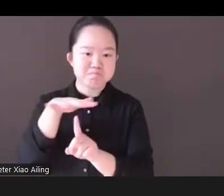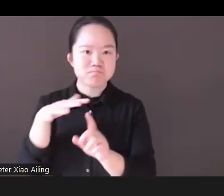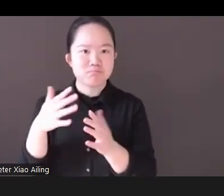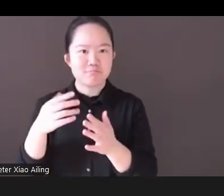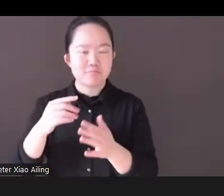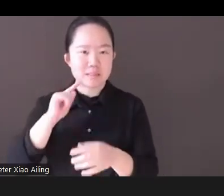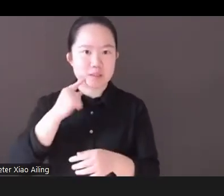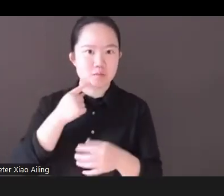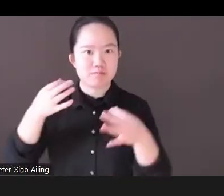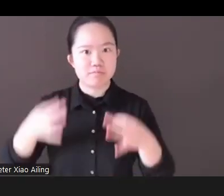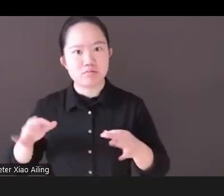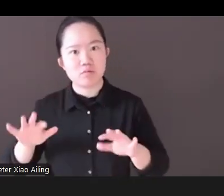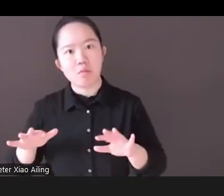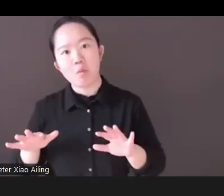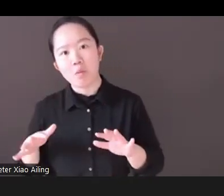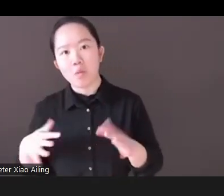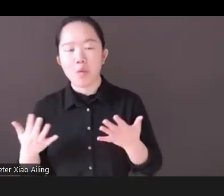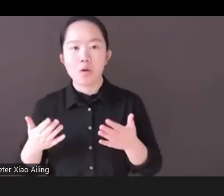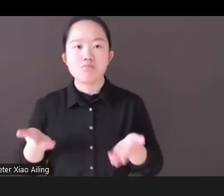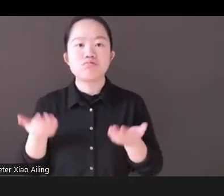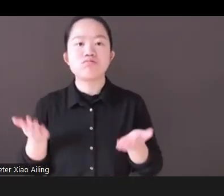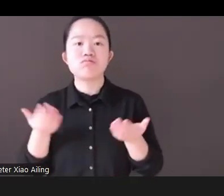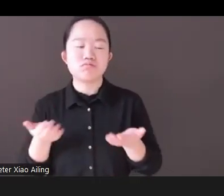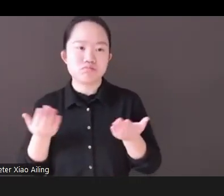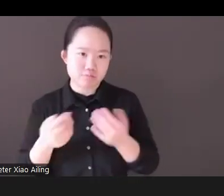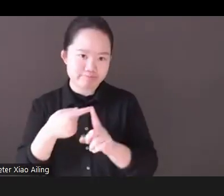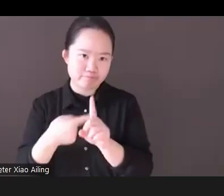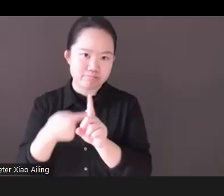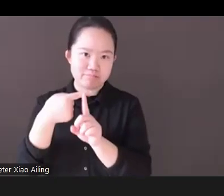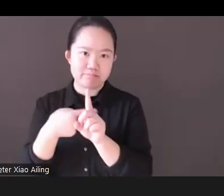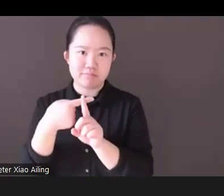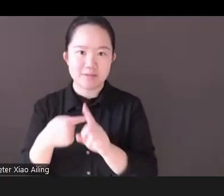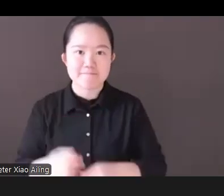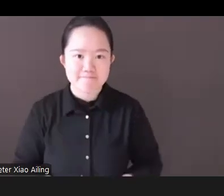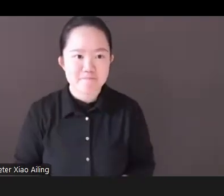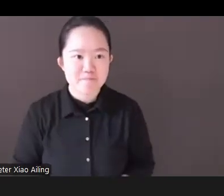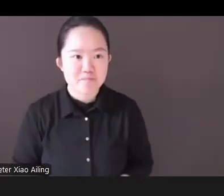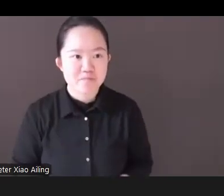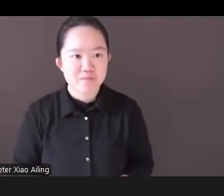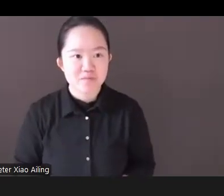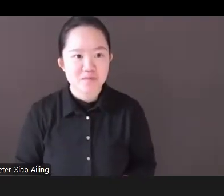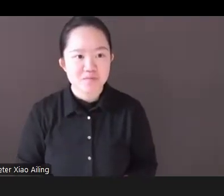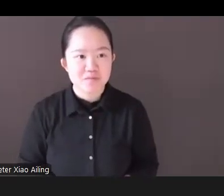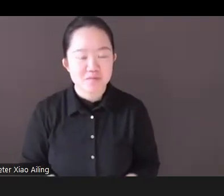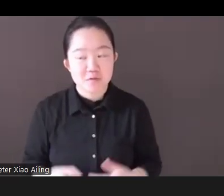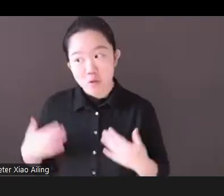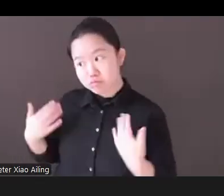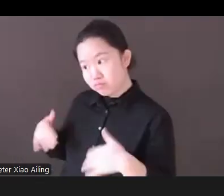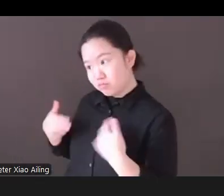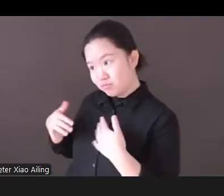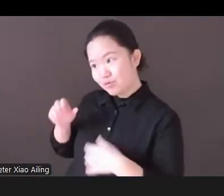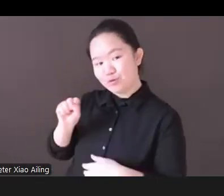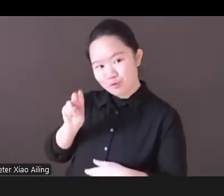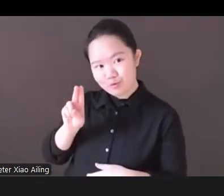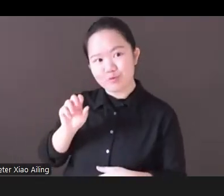so be aware, the Swedish authority may look nice, but they also have the stick if